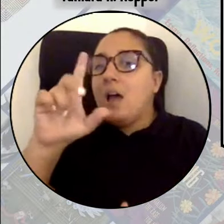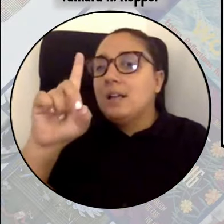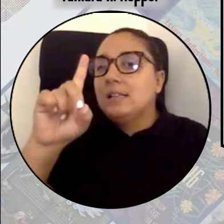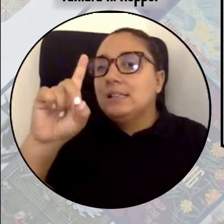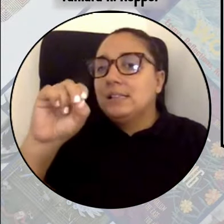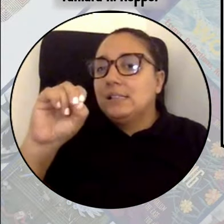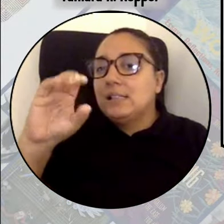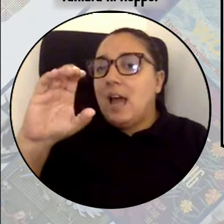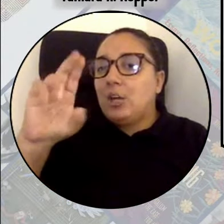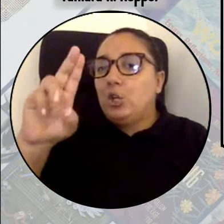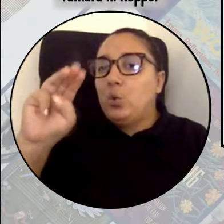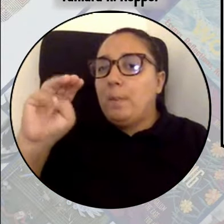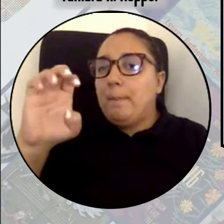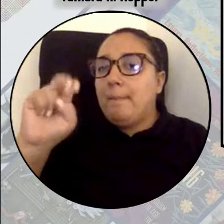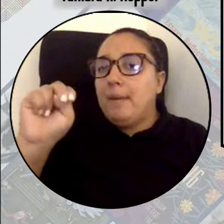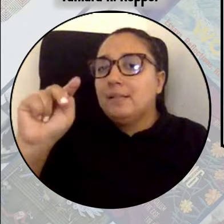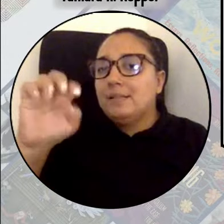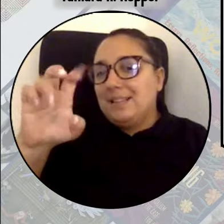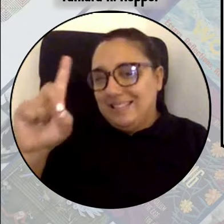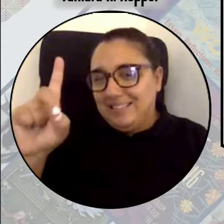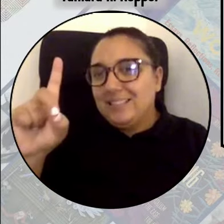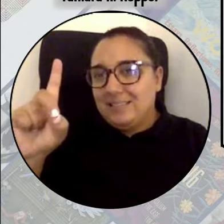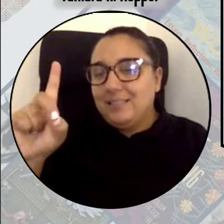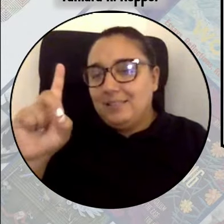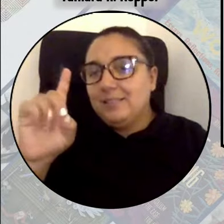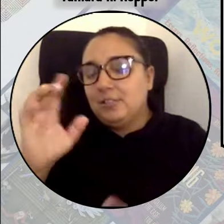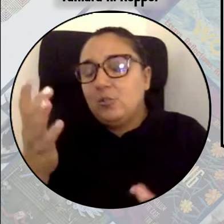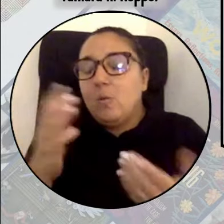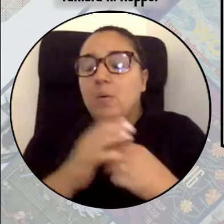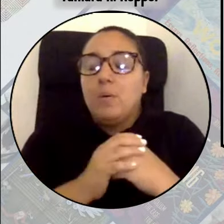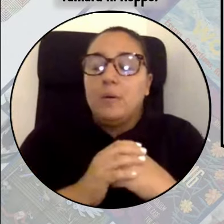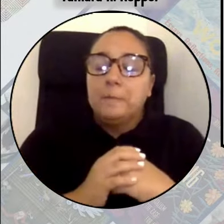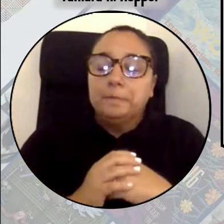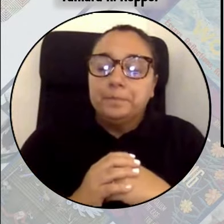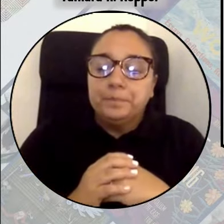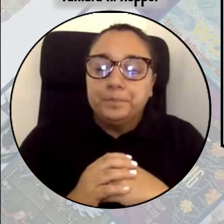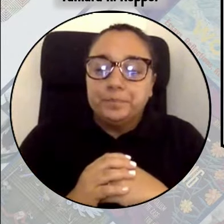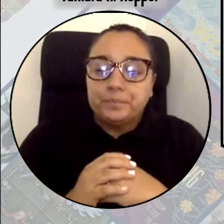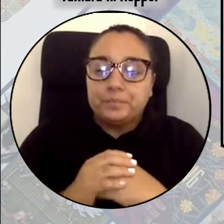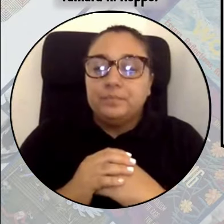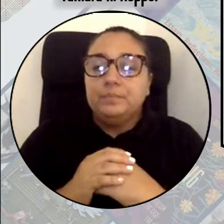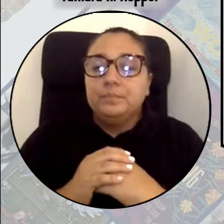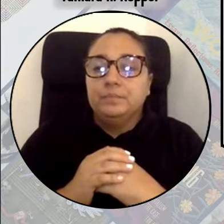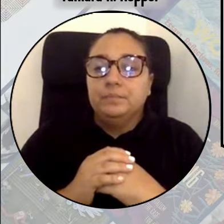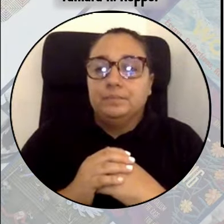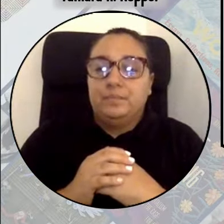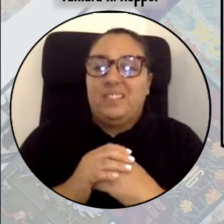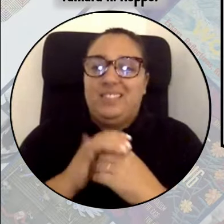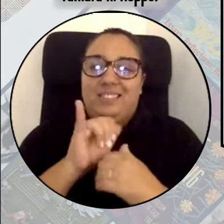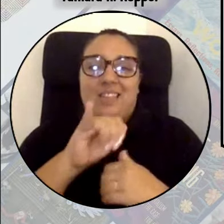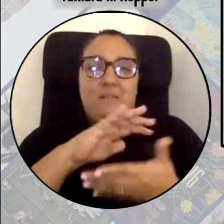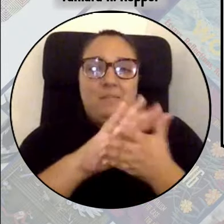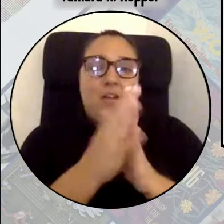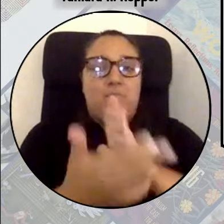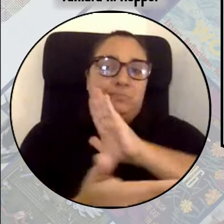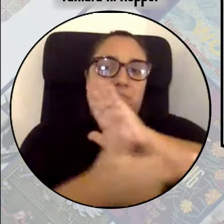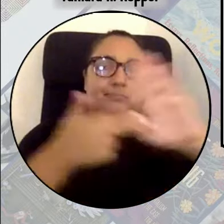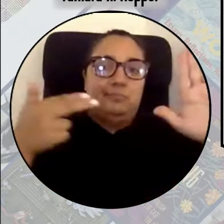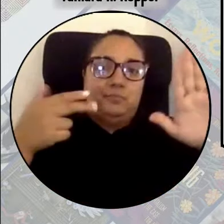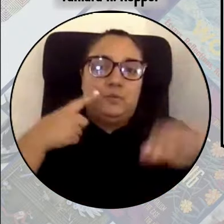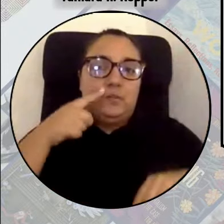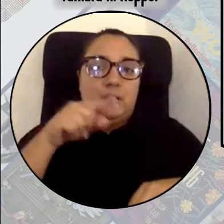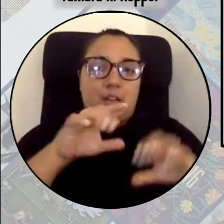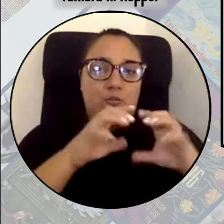technical term that the Department of Homeland Security uses. And so this is basically they